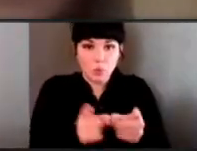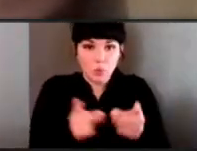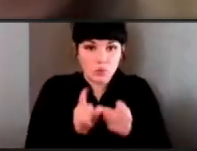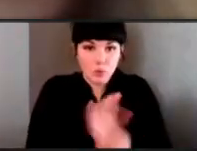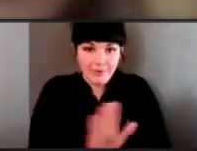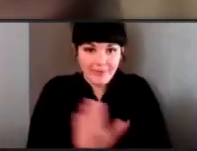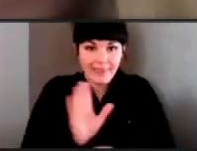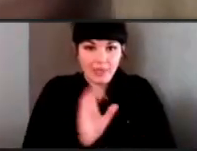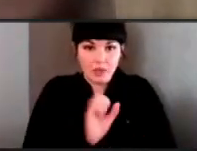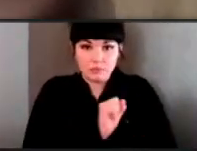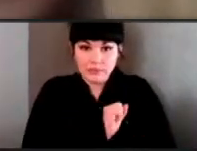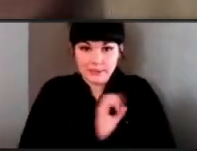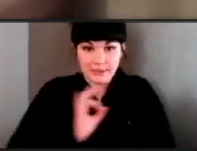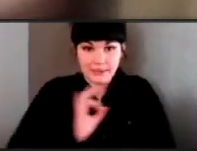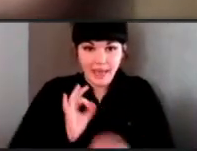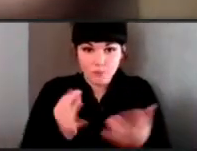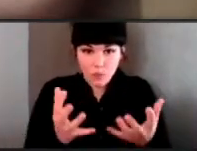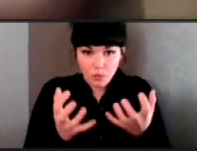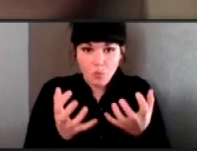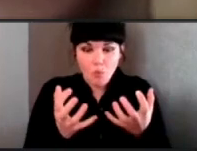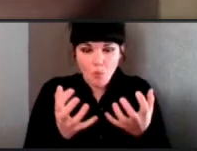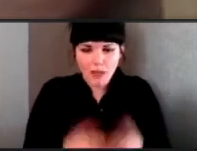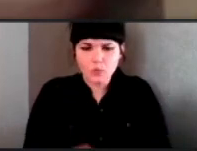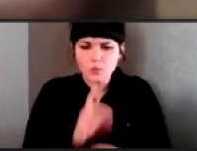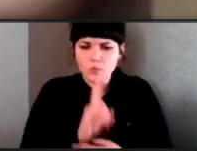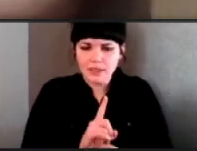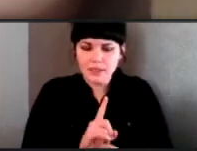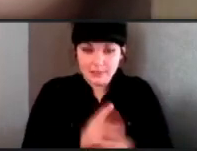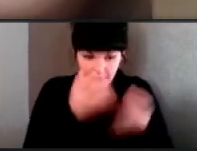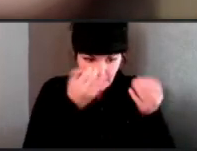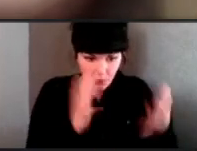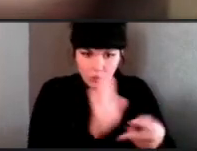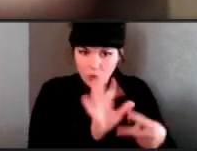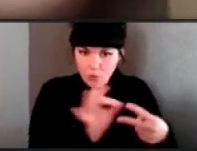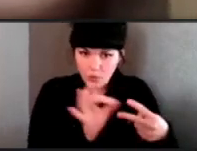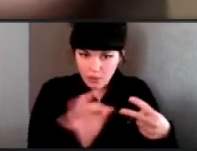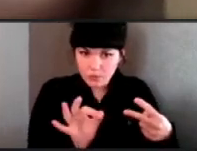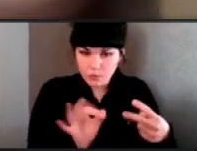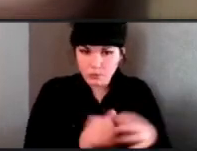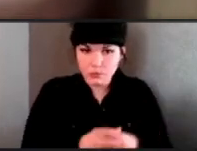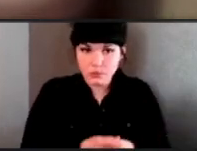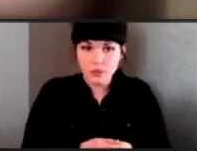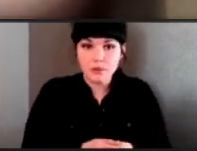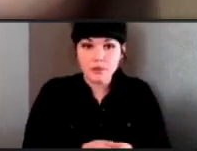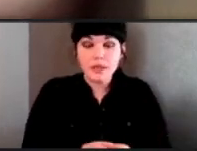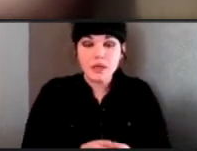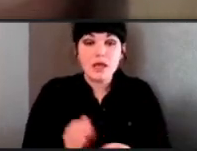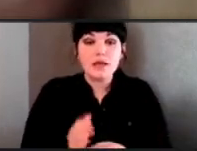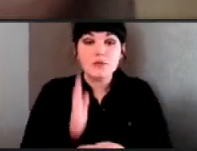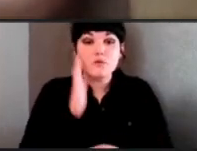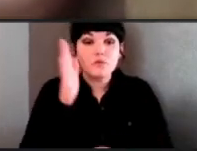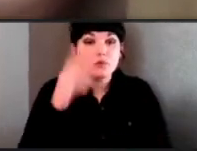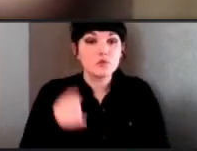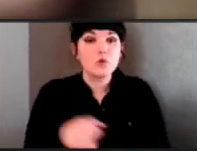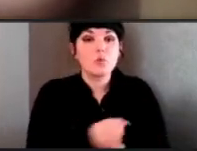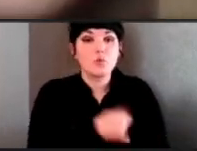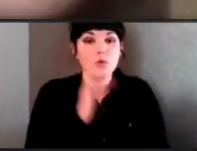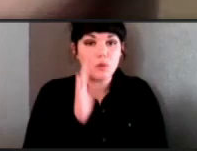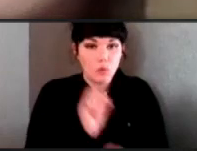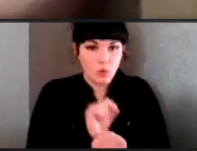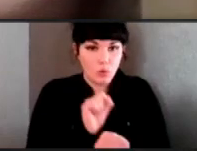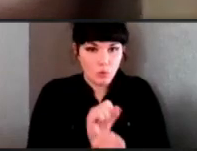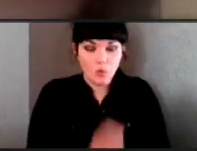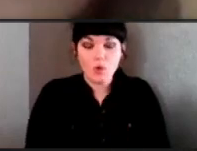to, you know, broader and open more areas, we're going to be working with our businesses. I know Ana Martinez did a presentation with our